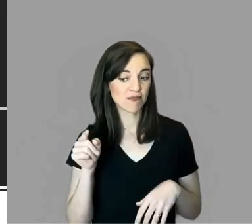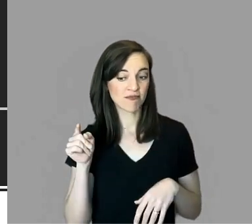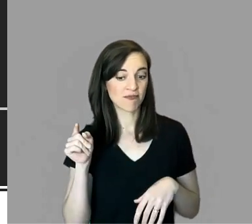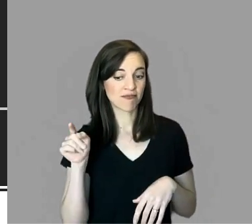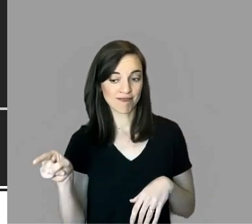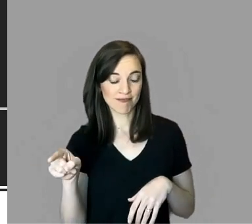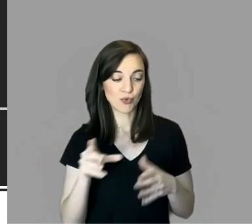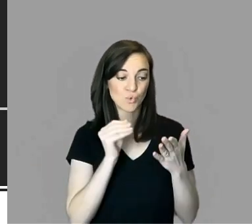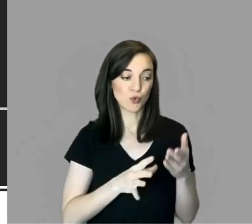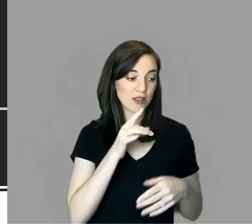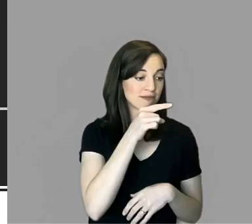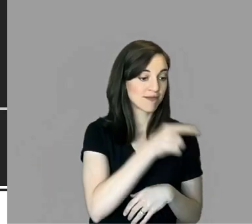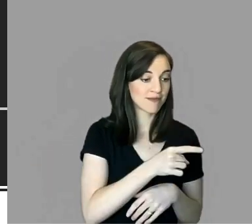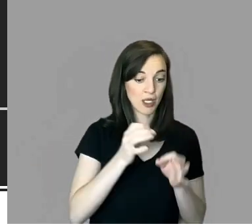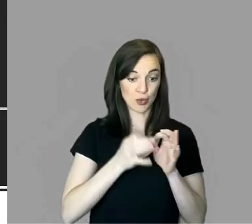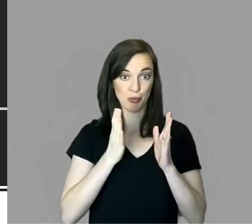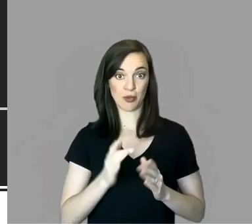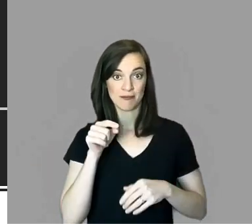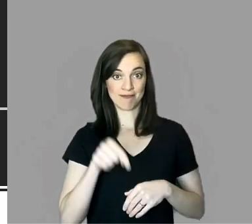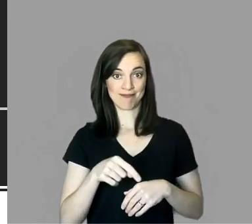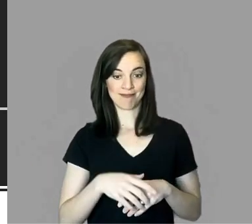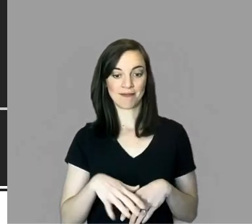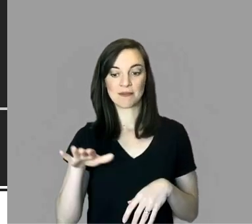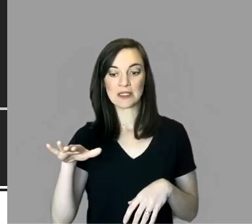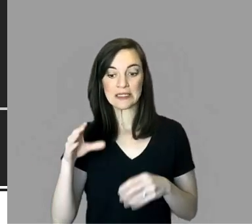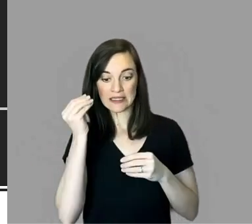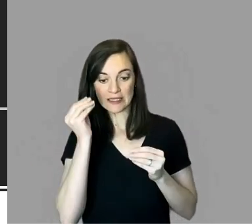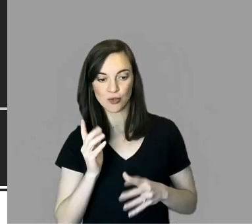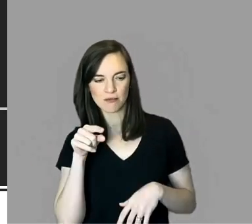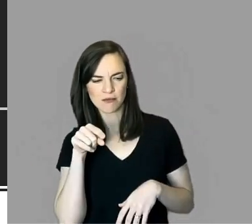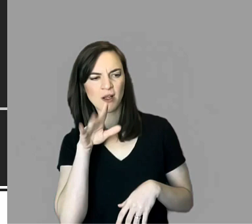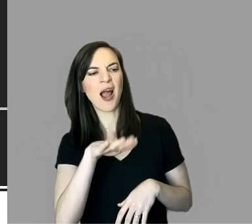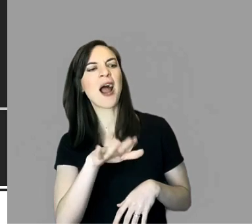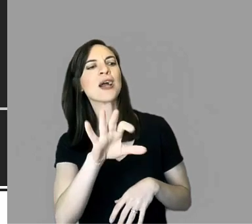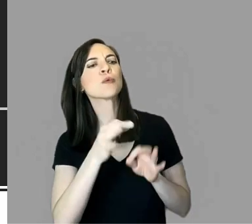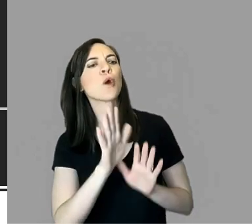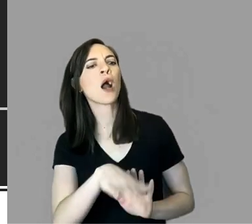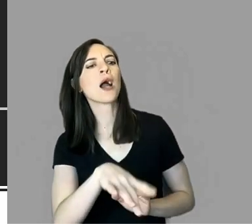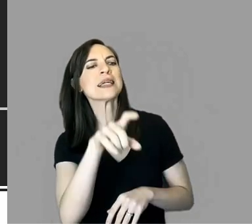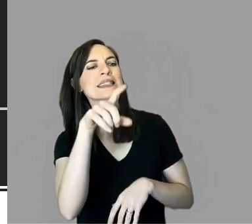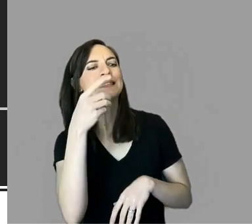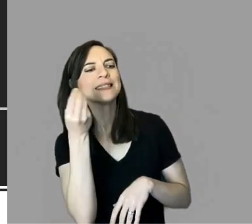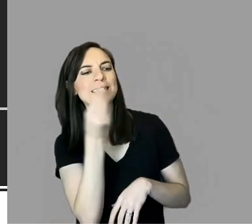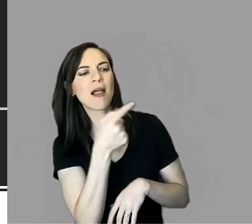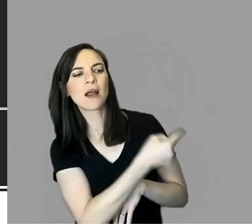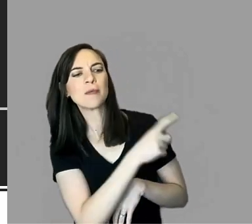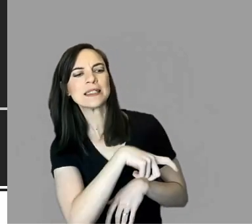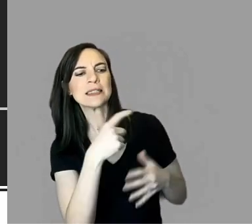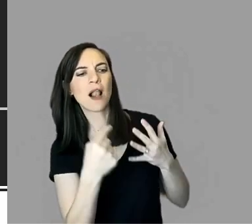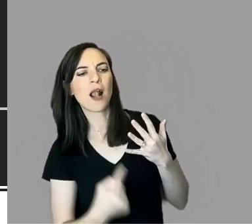Another example is when a teacher or peer talks to the interpreter instead of directly to them.